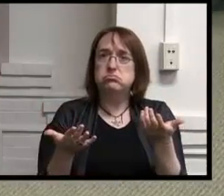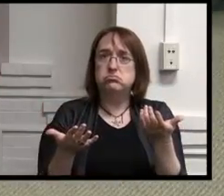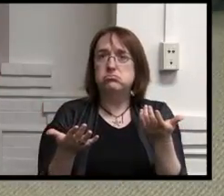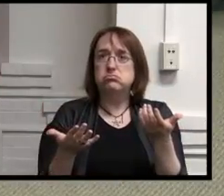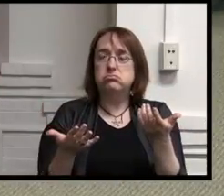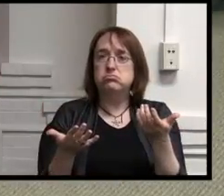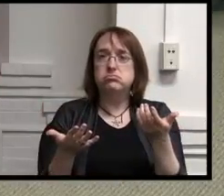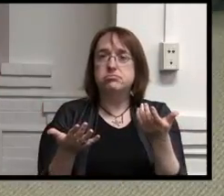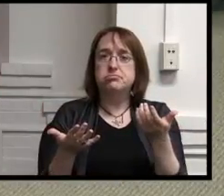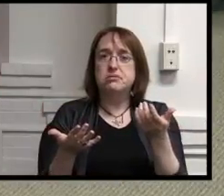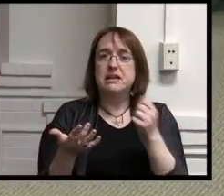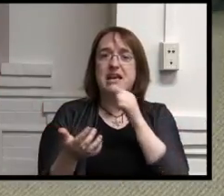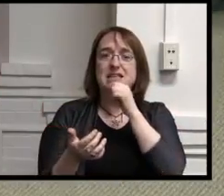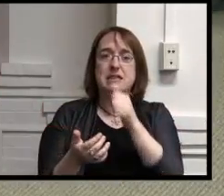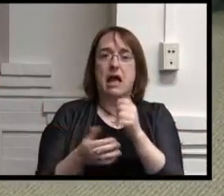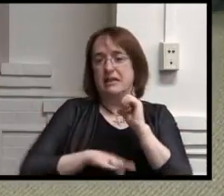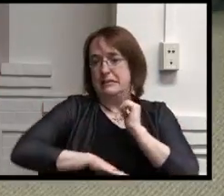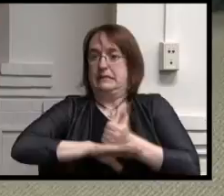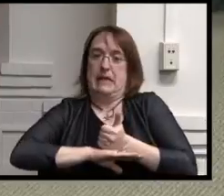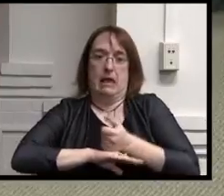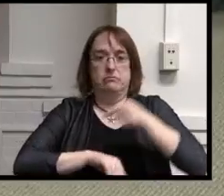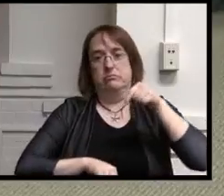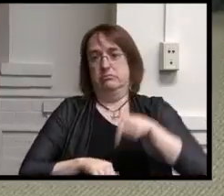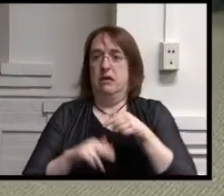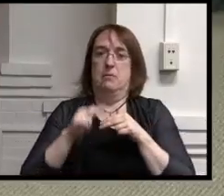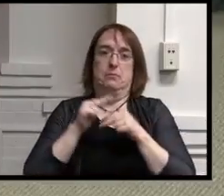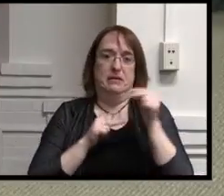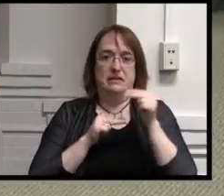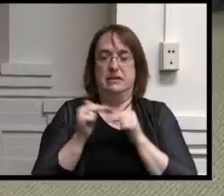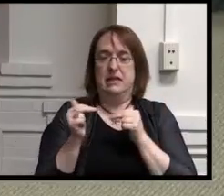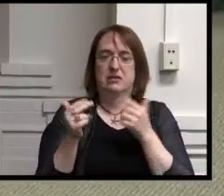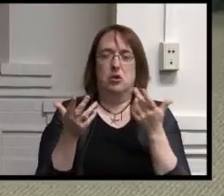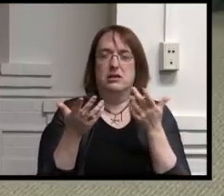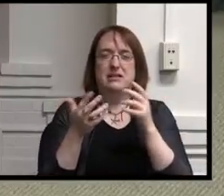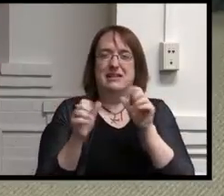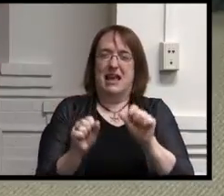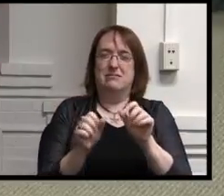it's not hardwired to this building, or it's The